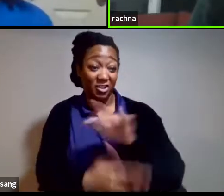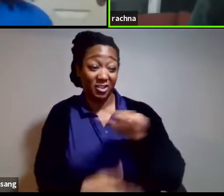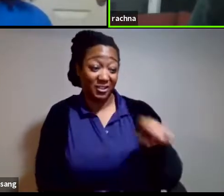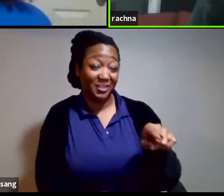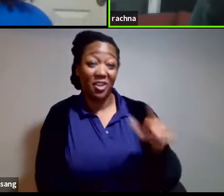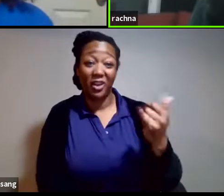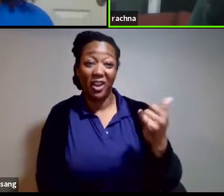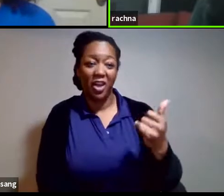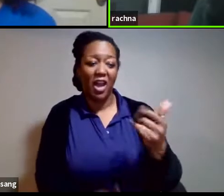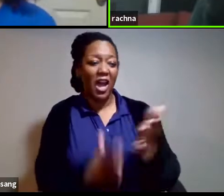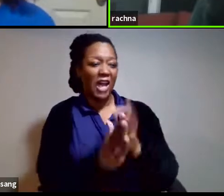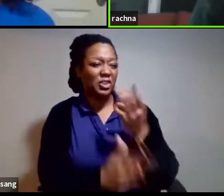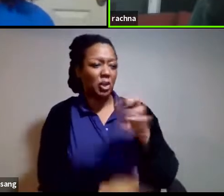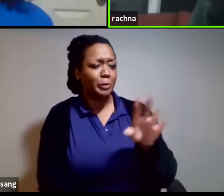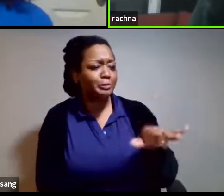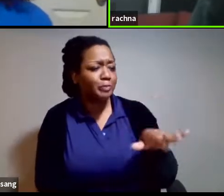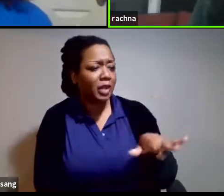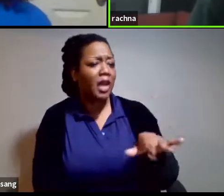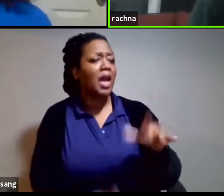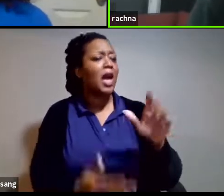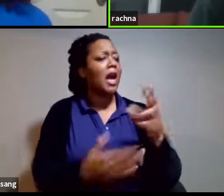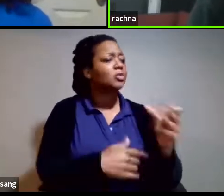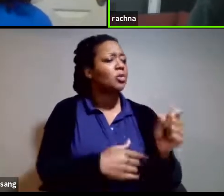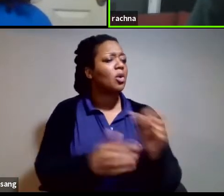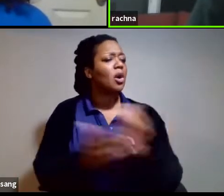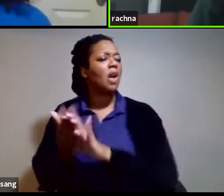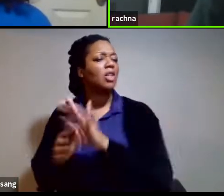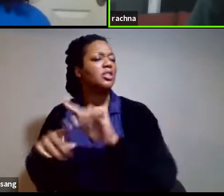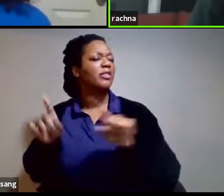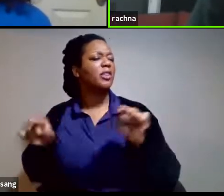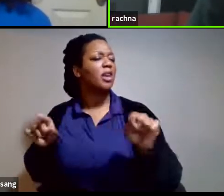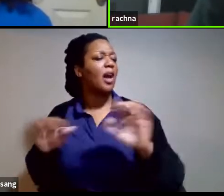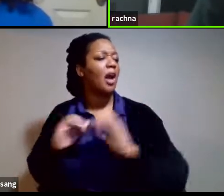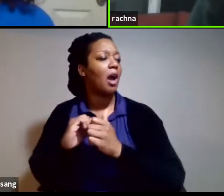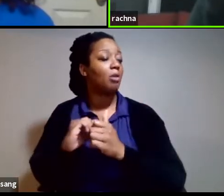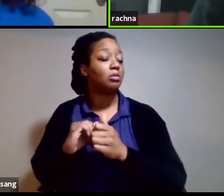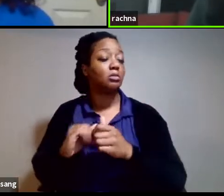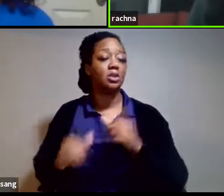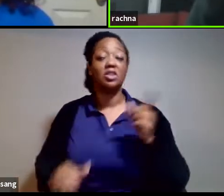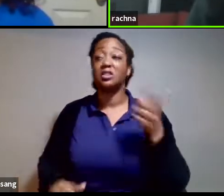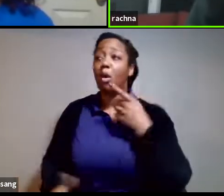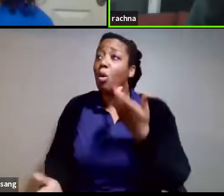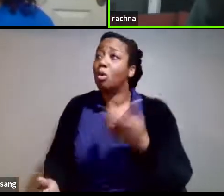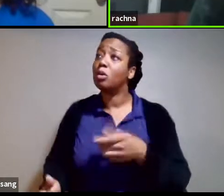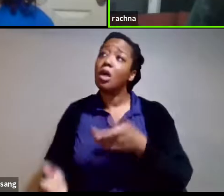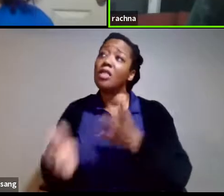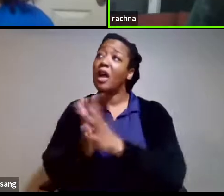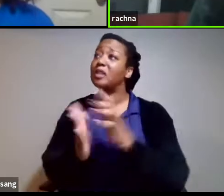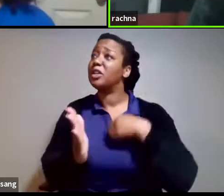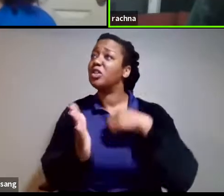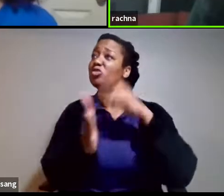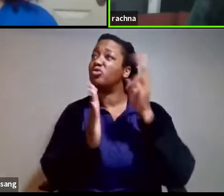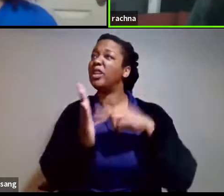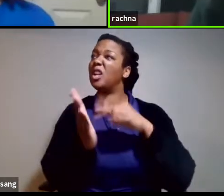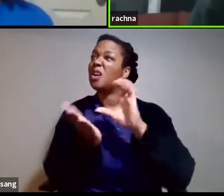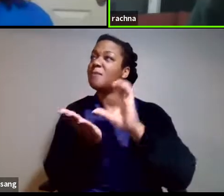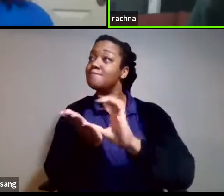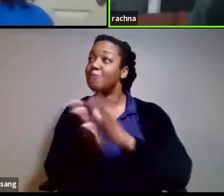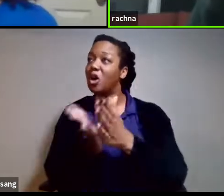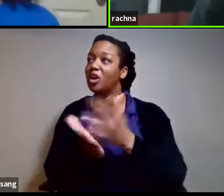what's the difference between high school and college? She'll just say, you know, they're asking me to read a whole book in three days.